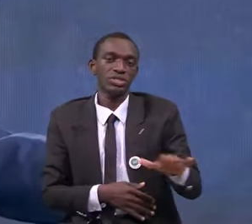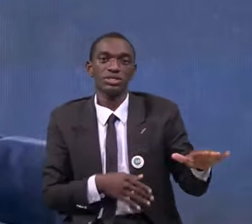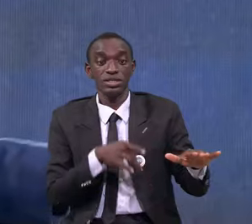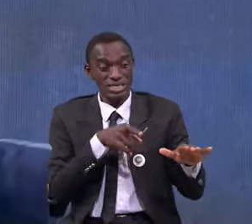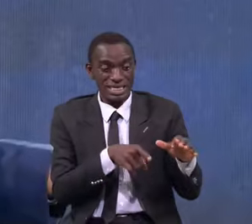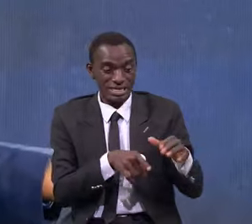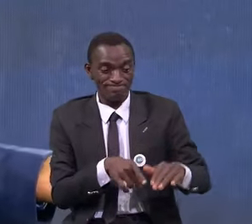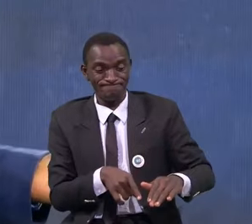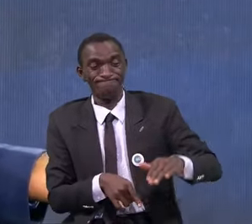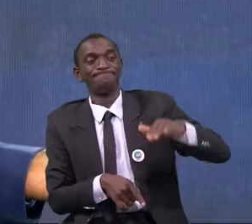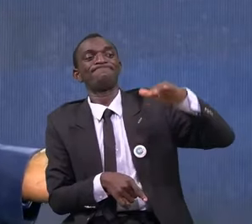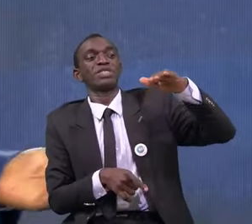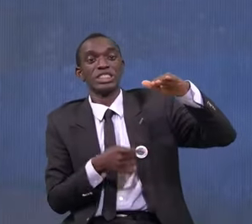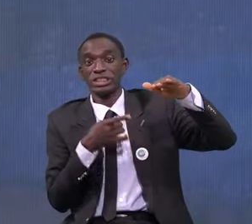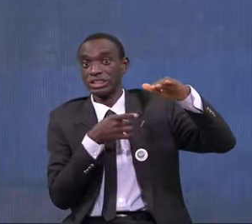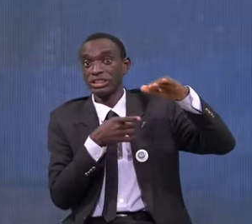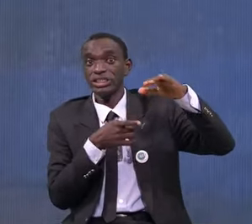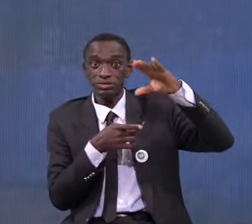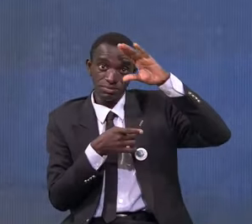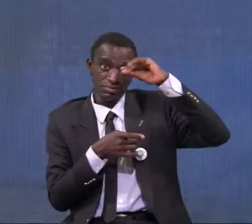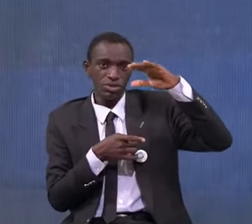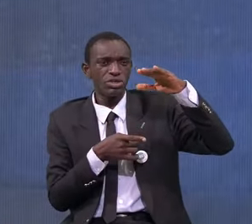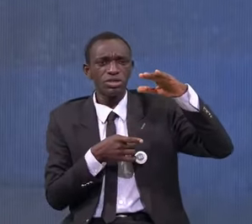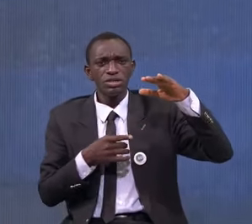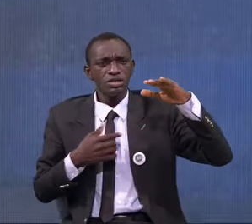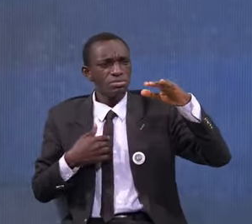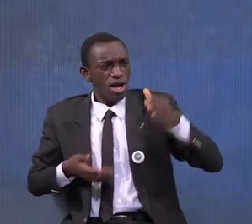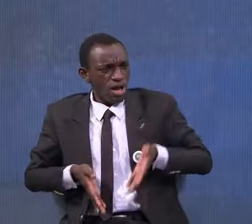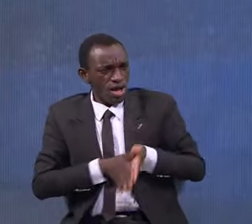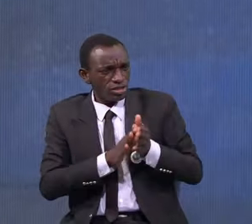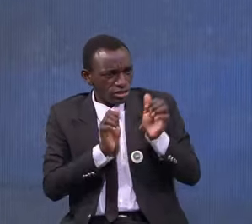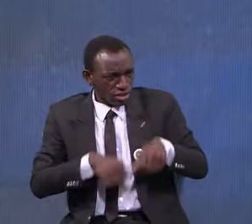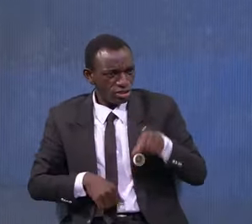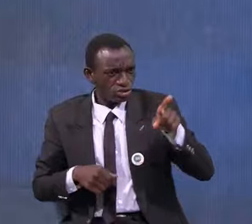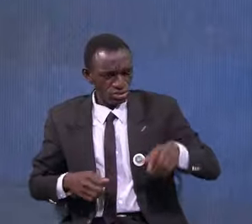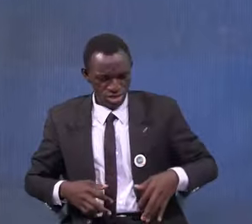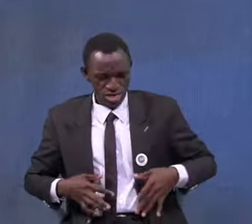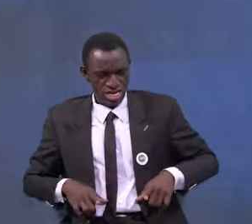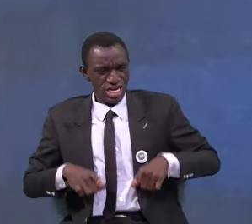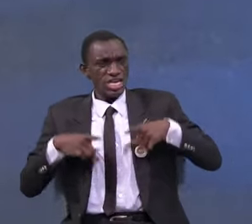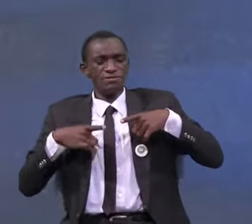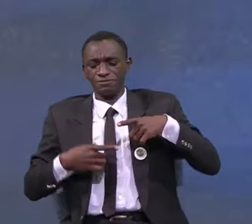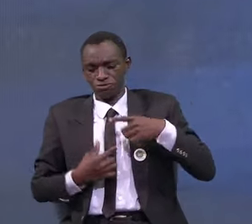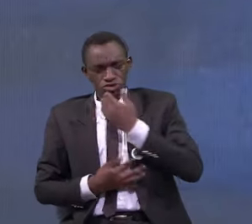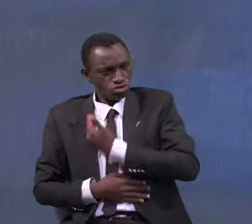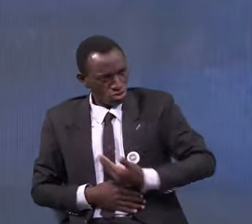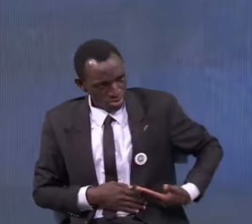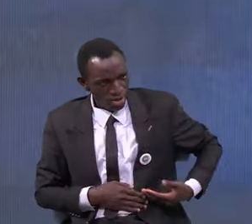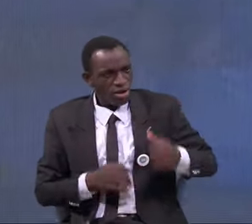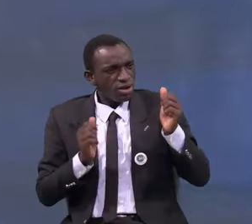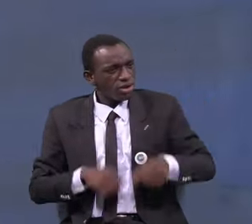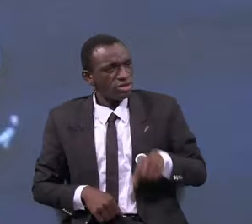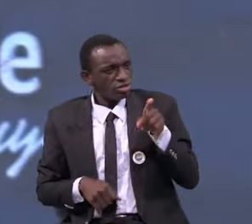now comes. Can you live a sober life? Can you be free from